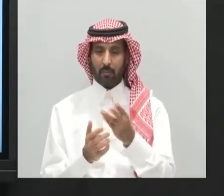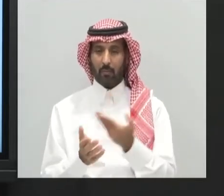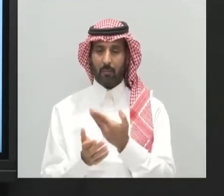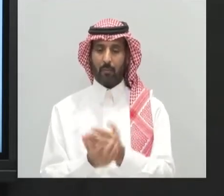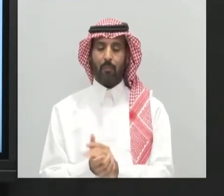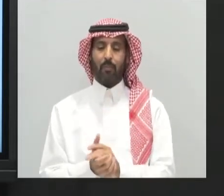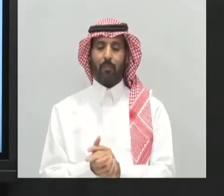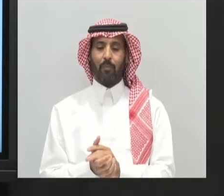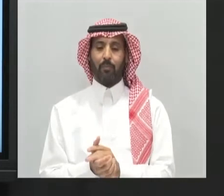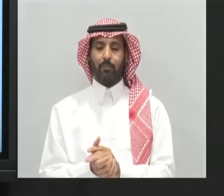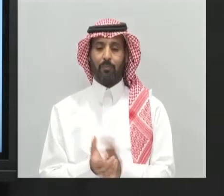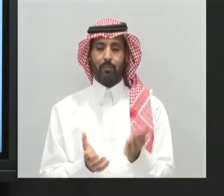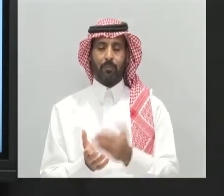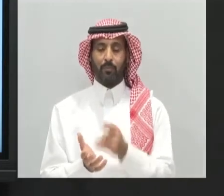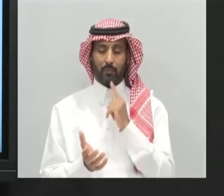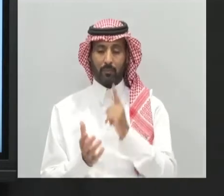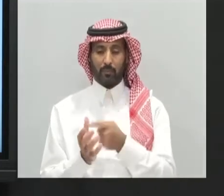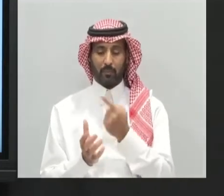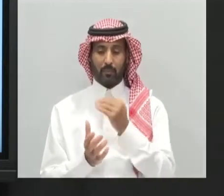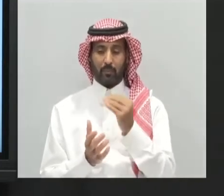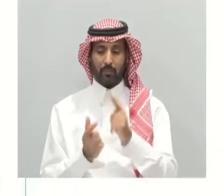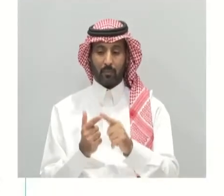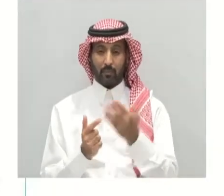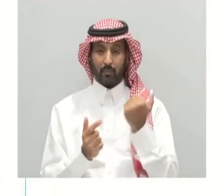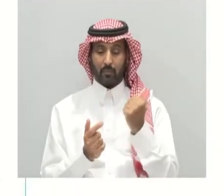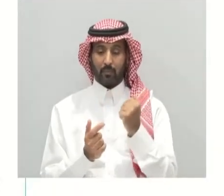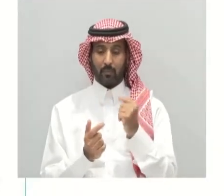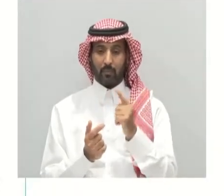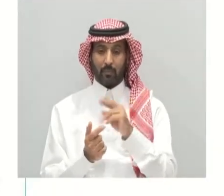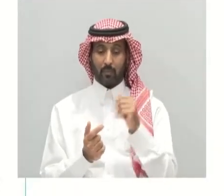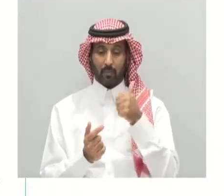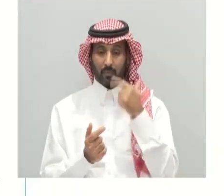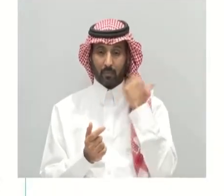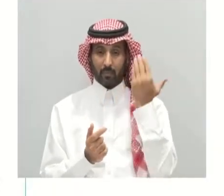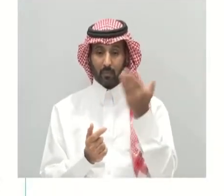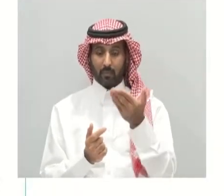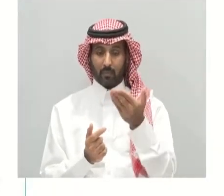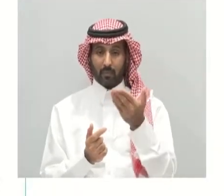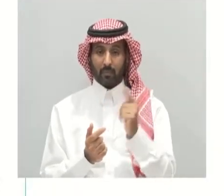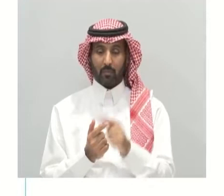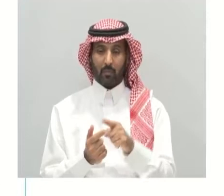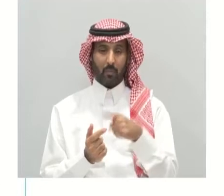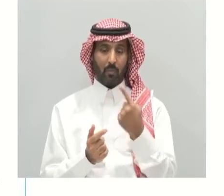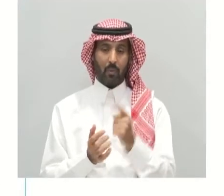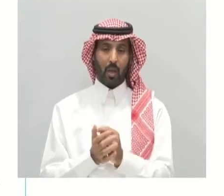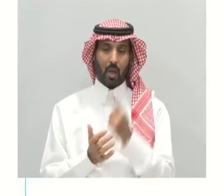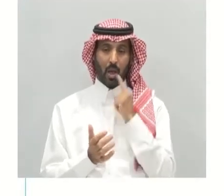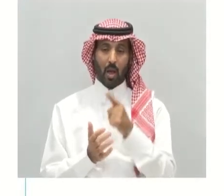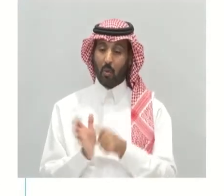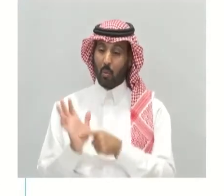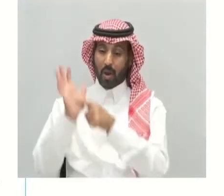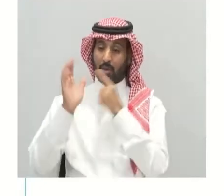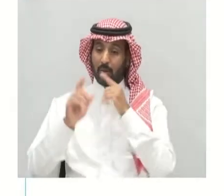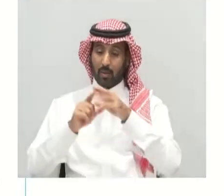it with me as well. So the first sentence we have as a good thing is number one.